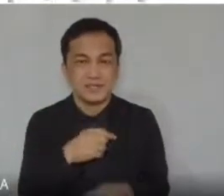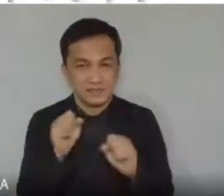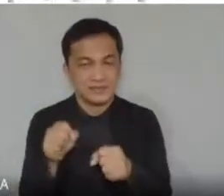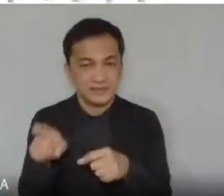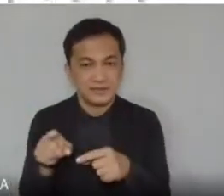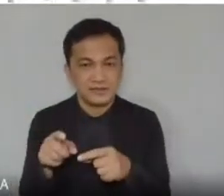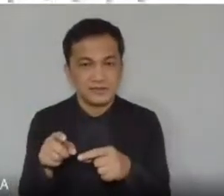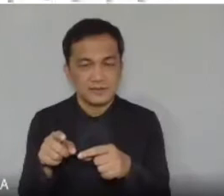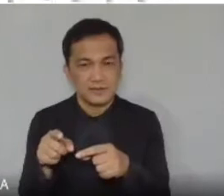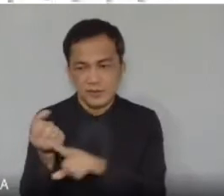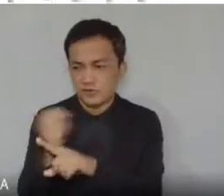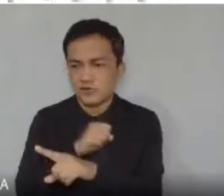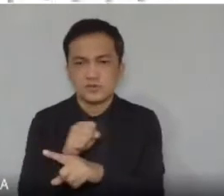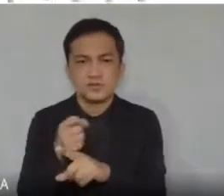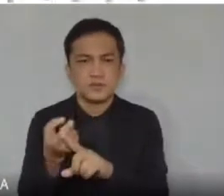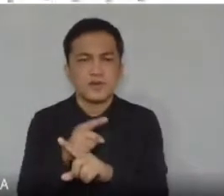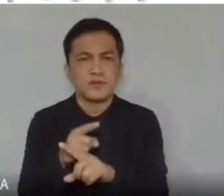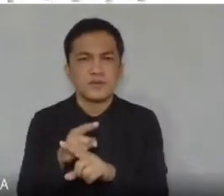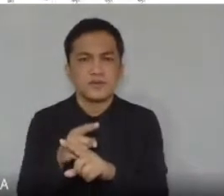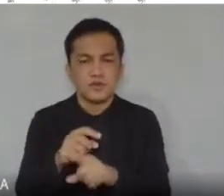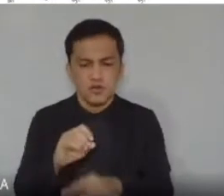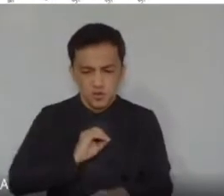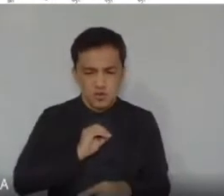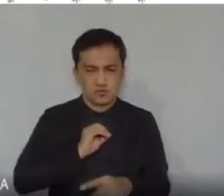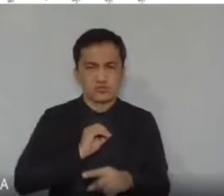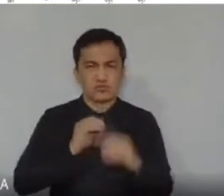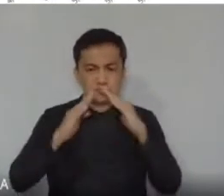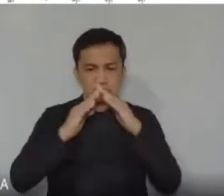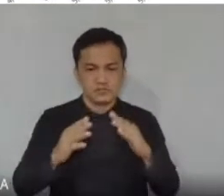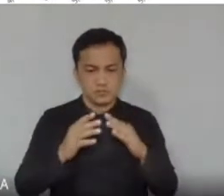sector. And what have we accomplished?